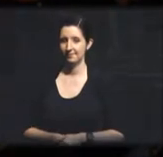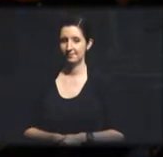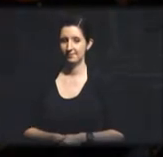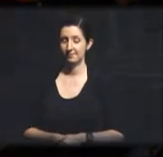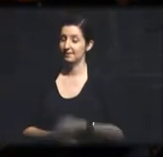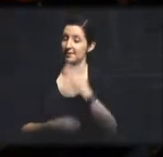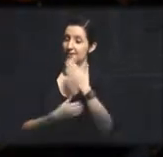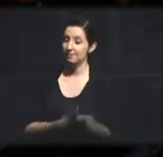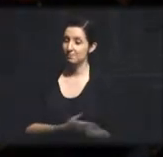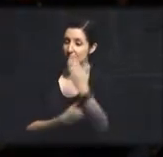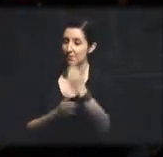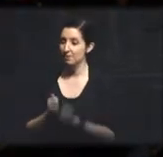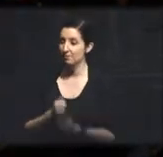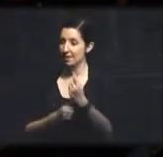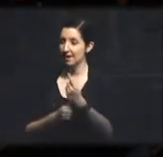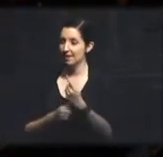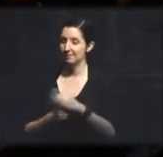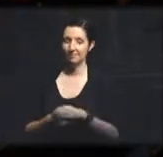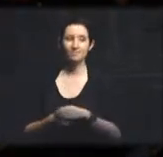Hey, good morning, everyone.